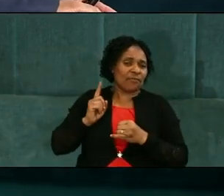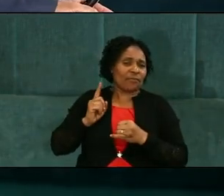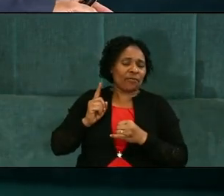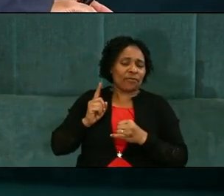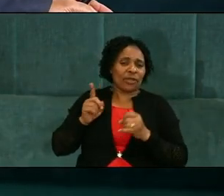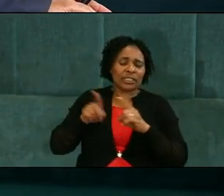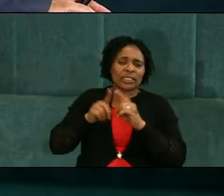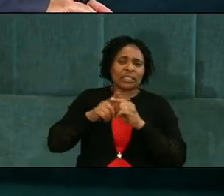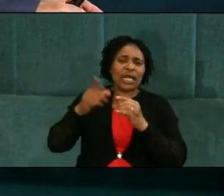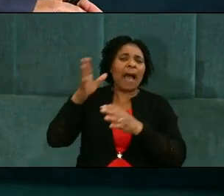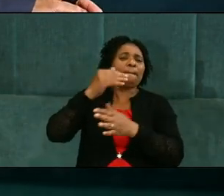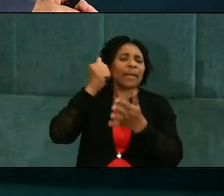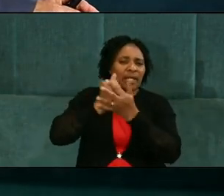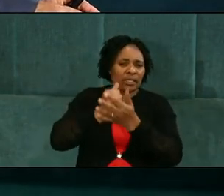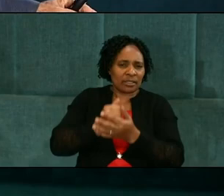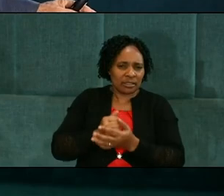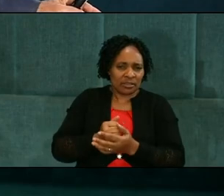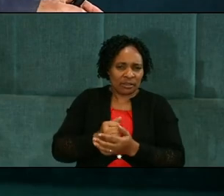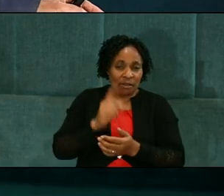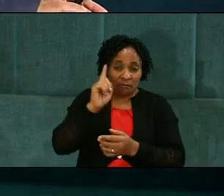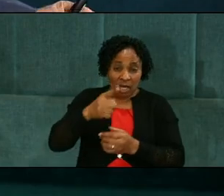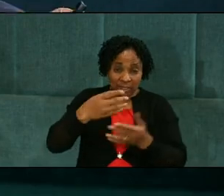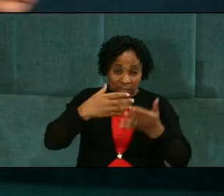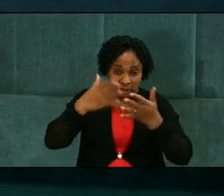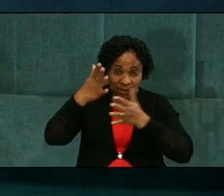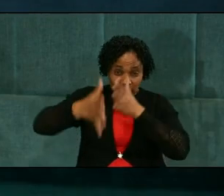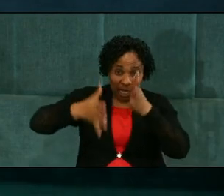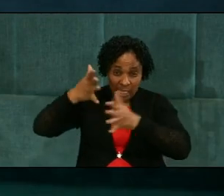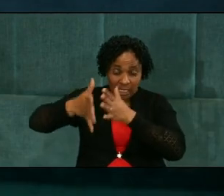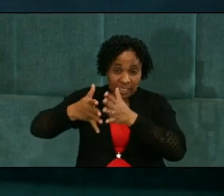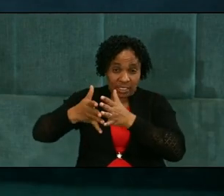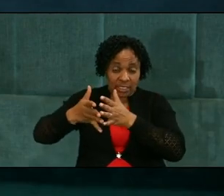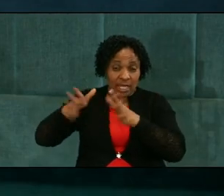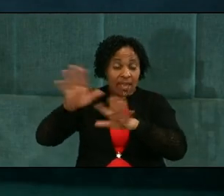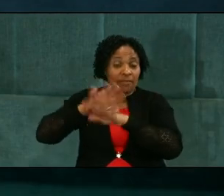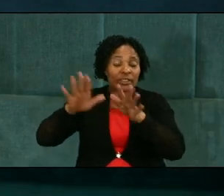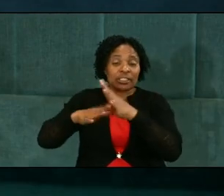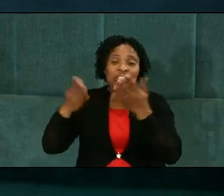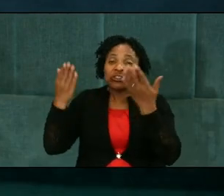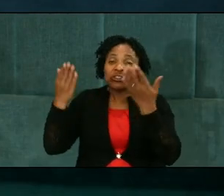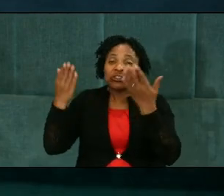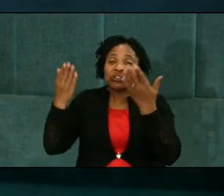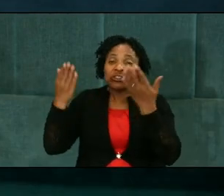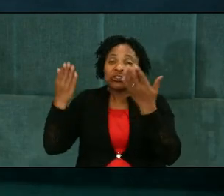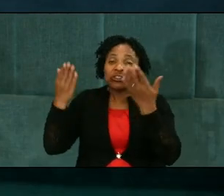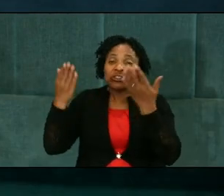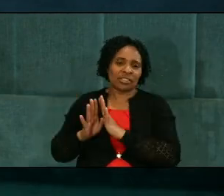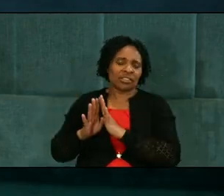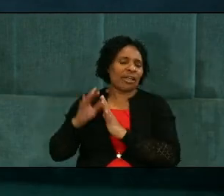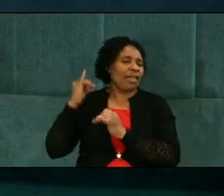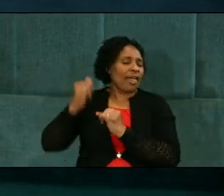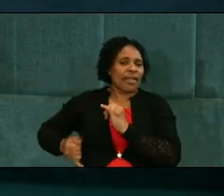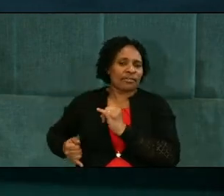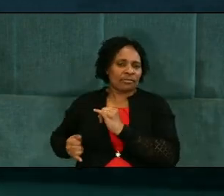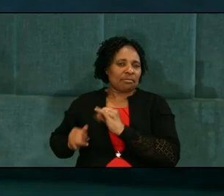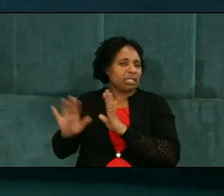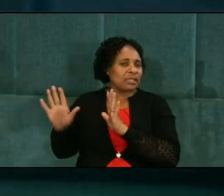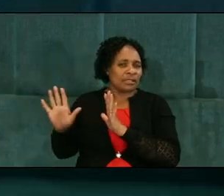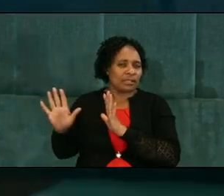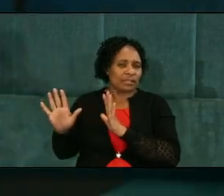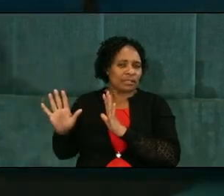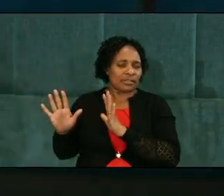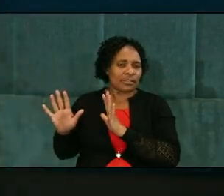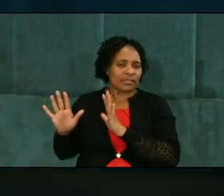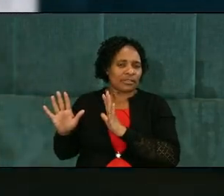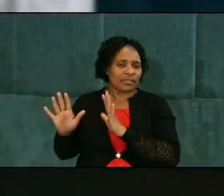Amen. That's the first signal that everything is over. This is the fin. This is end. This is it. Terminado.